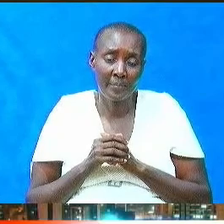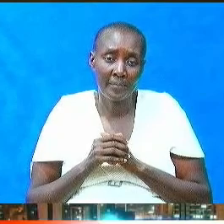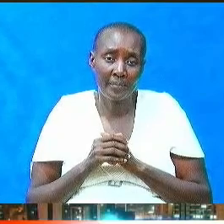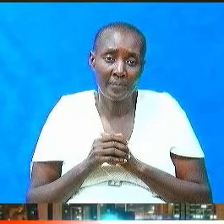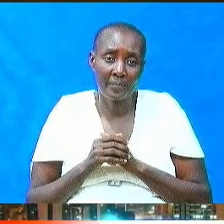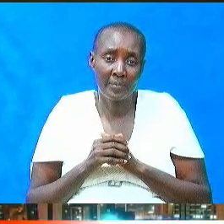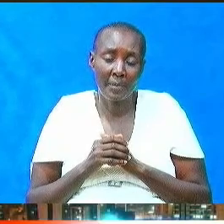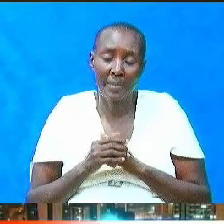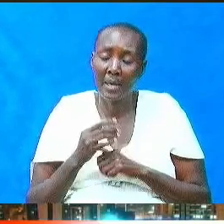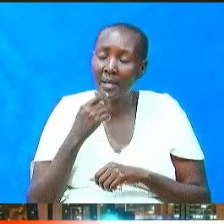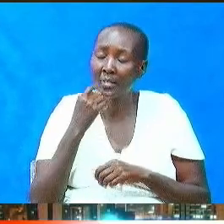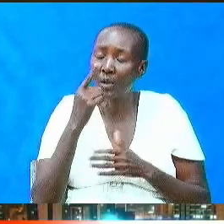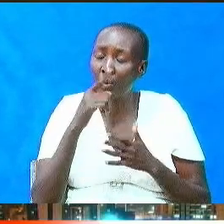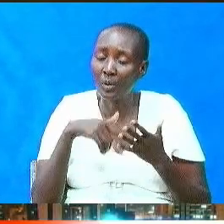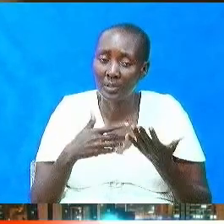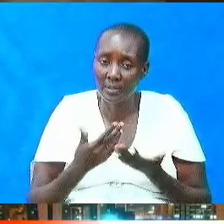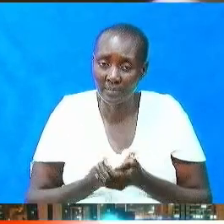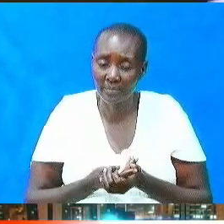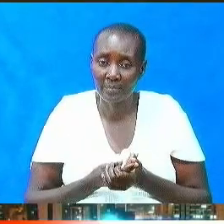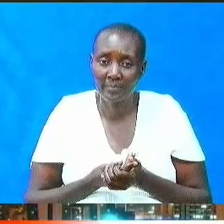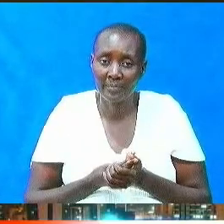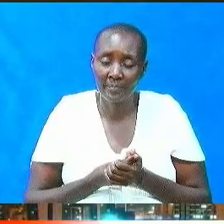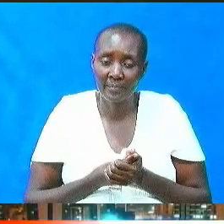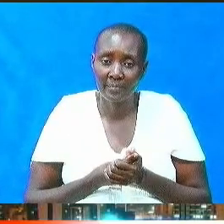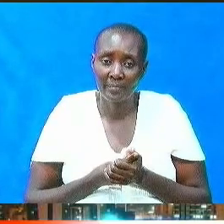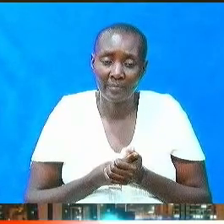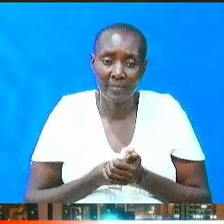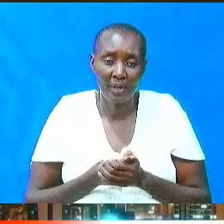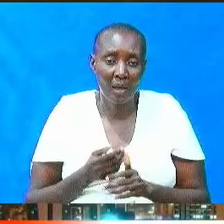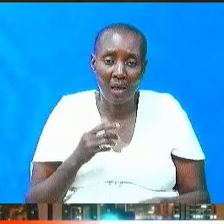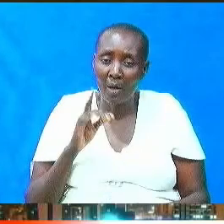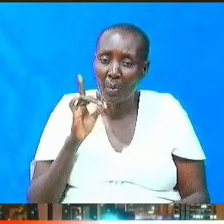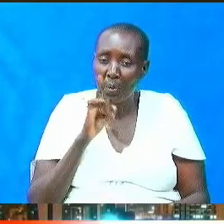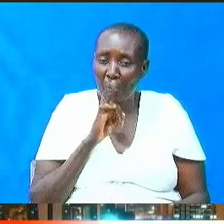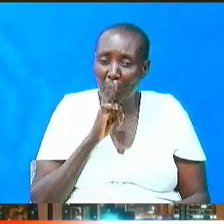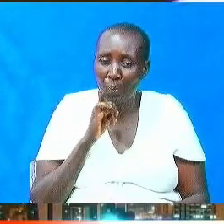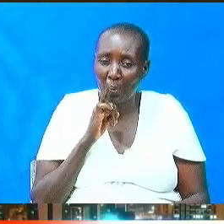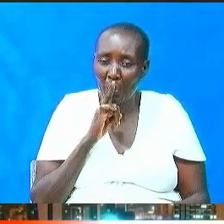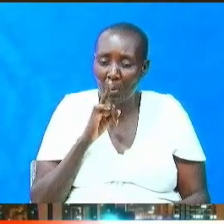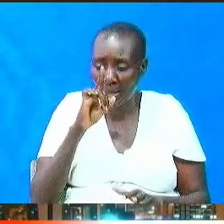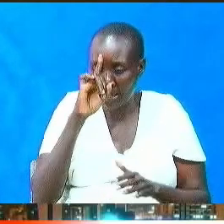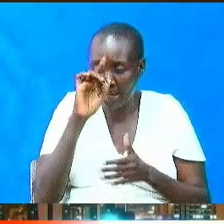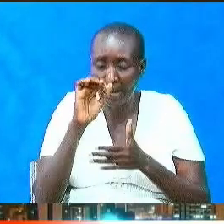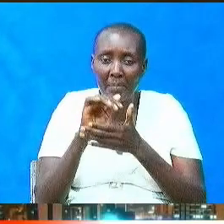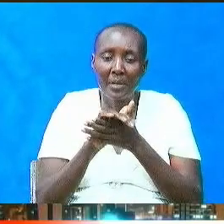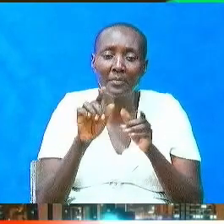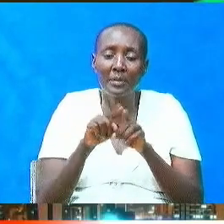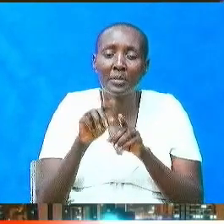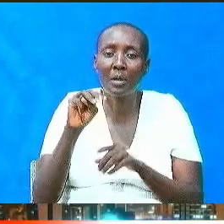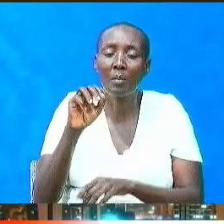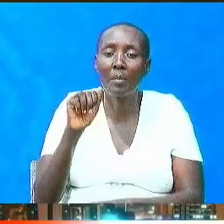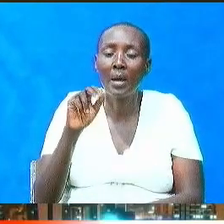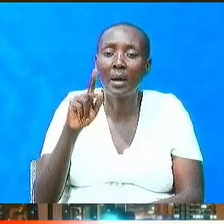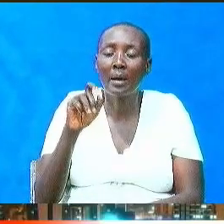I can tell you it will be chaotic, and I think that is exactly what Mackenzie was also doing